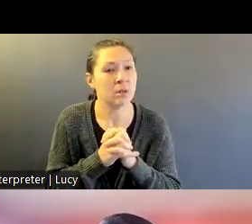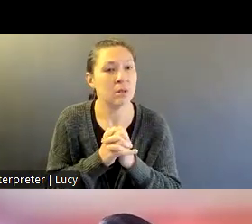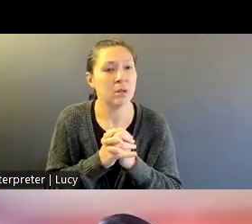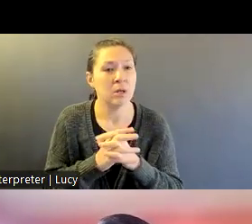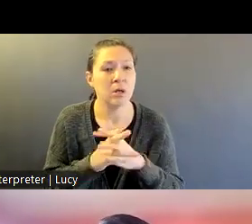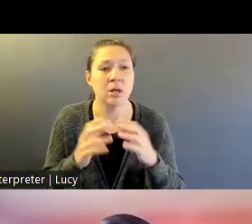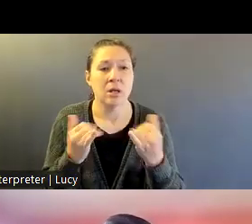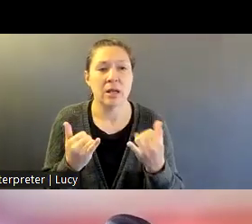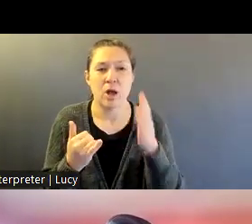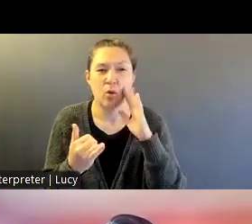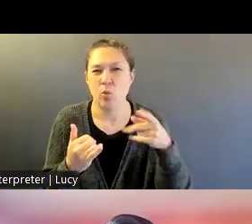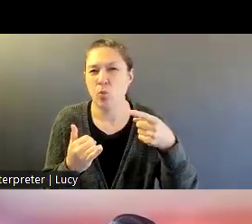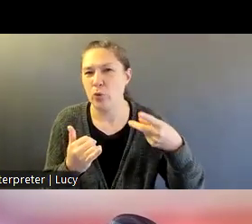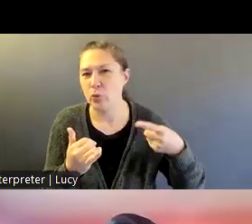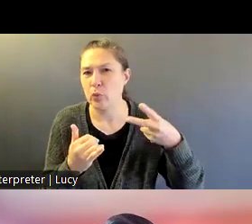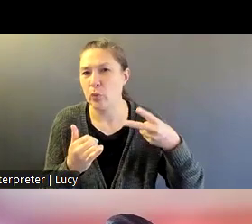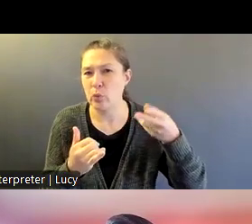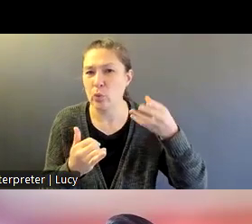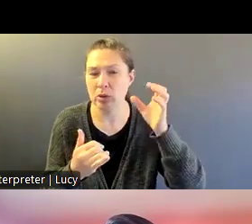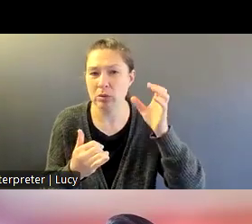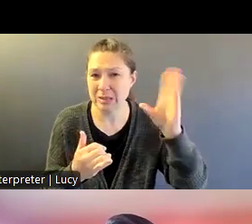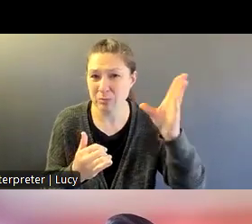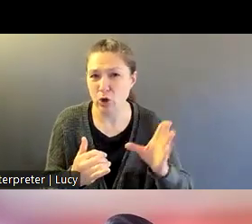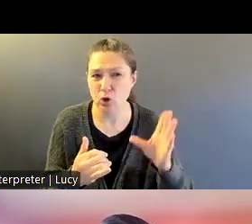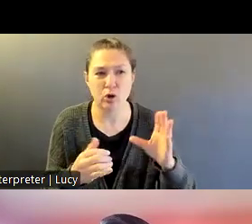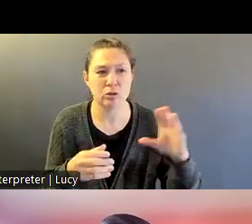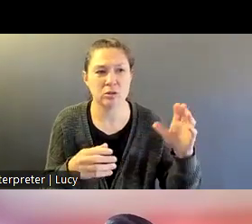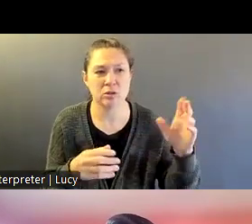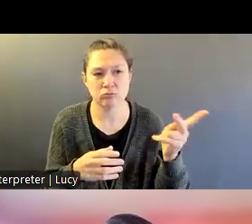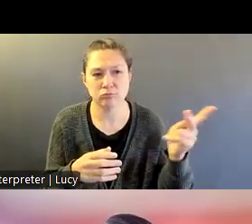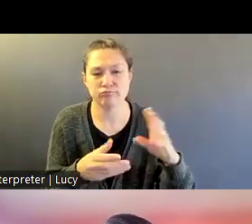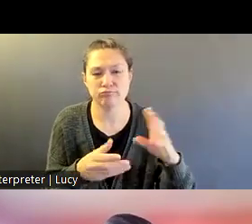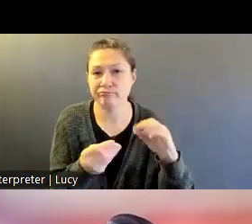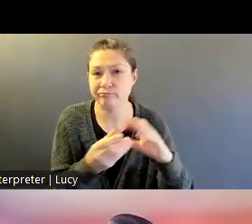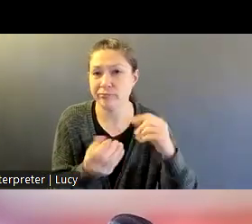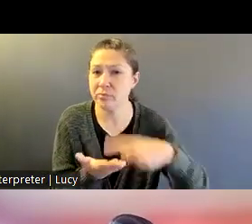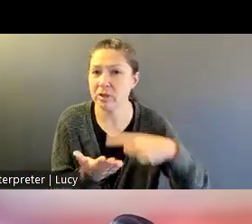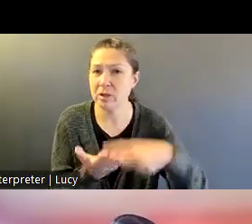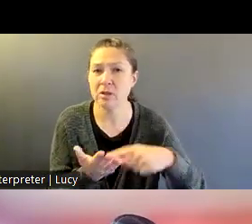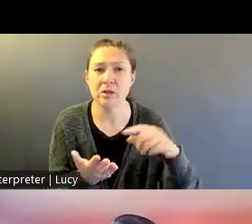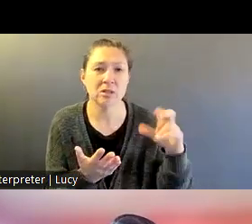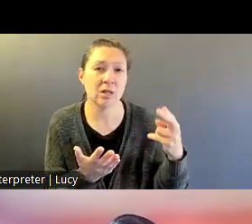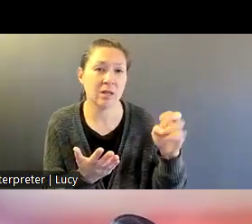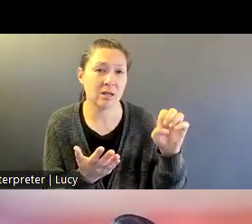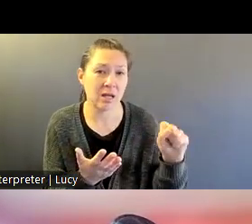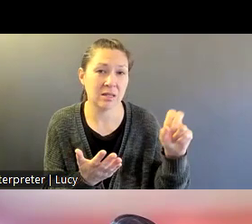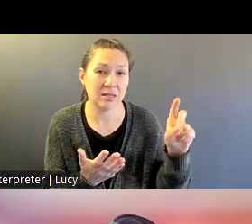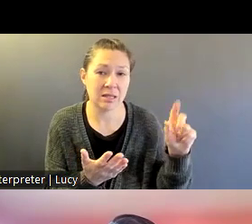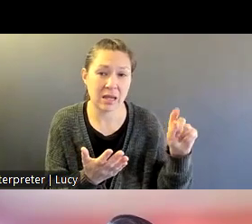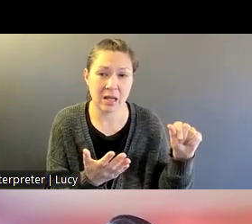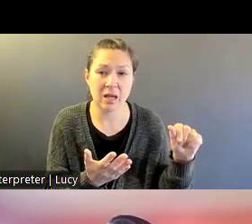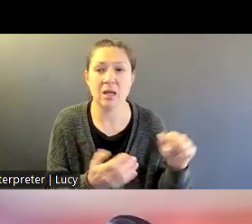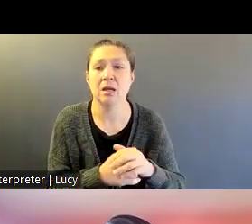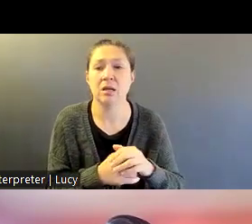a couple speakers, and they're going to speak about CHES data and data in general and using that to obtain